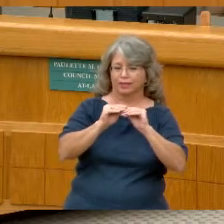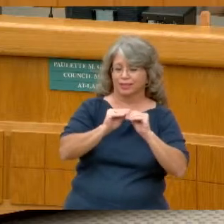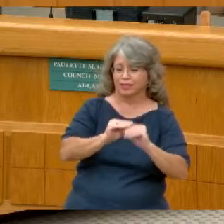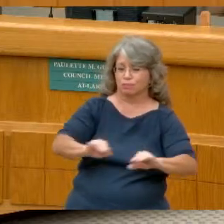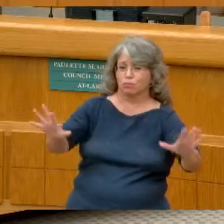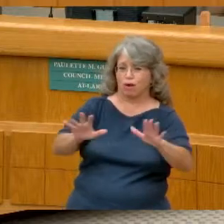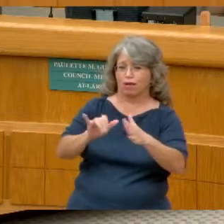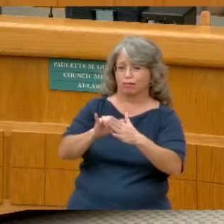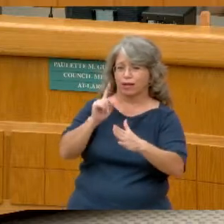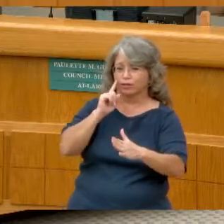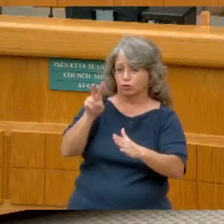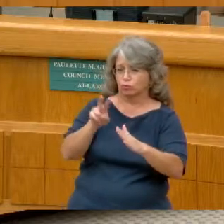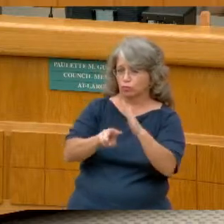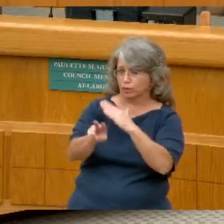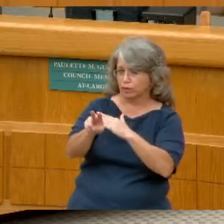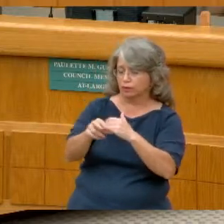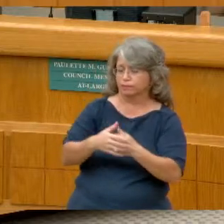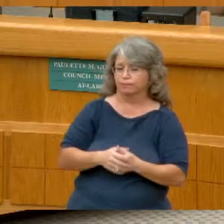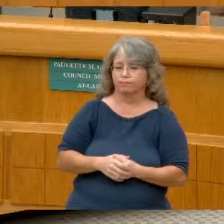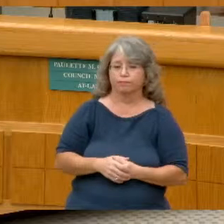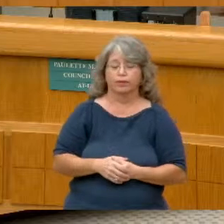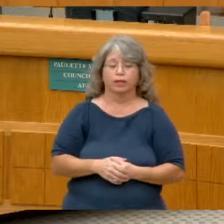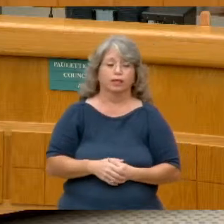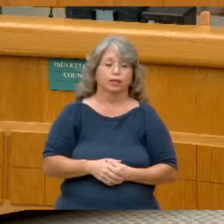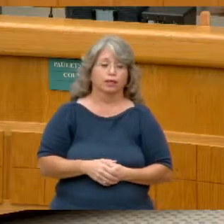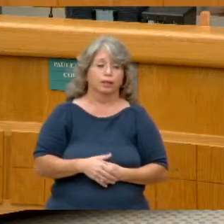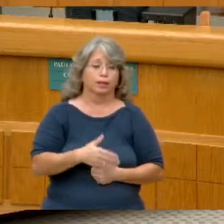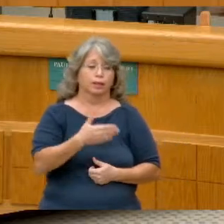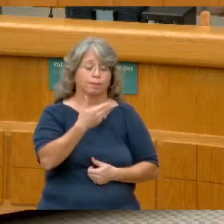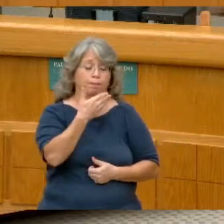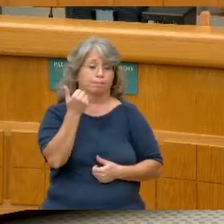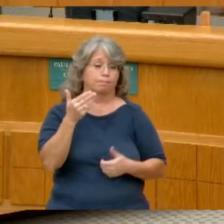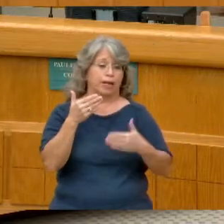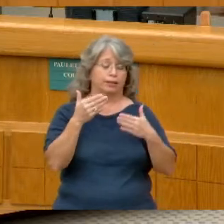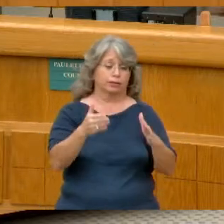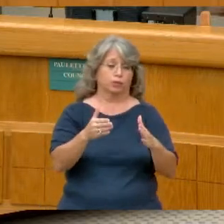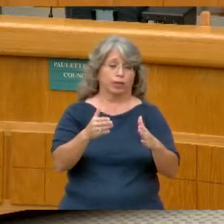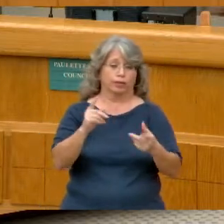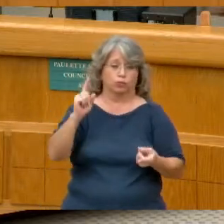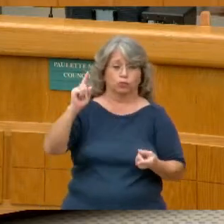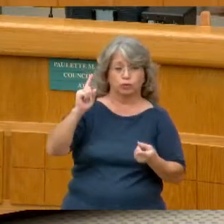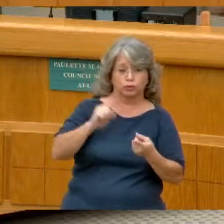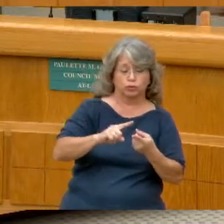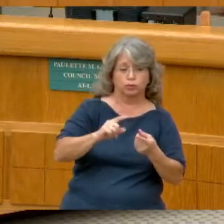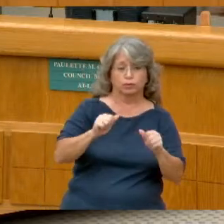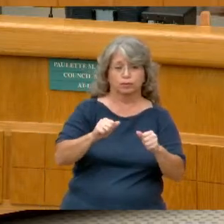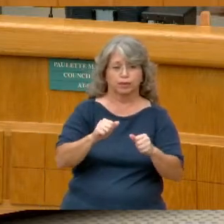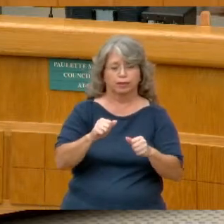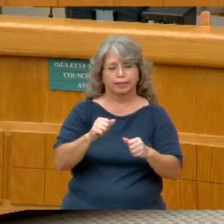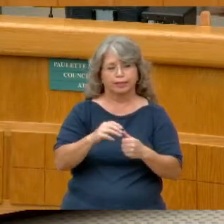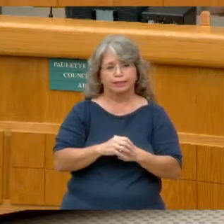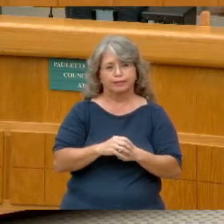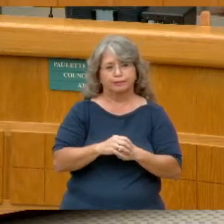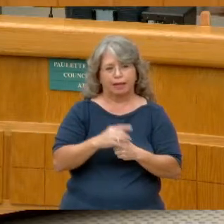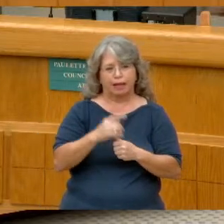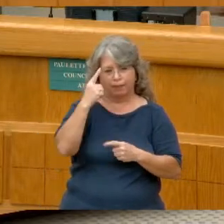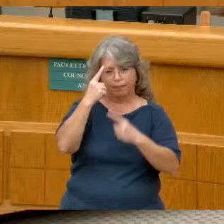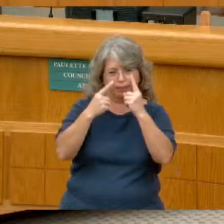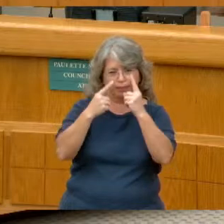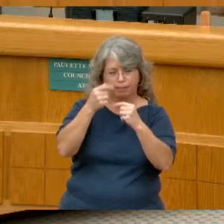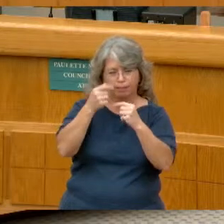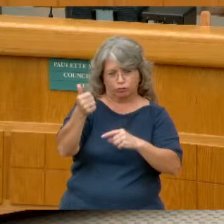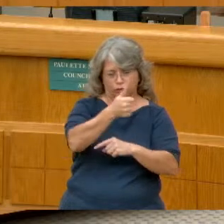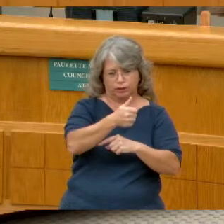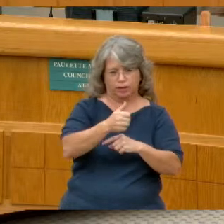The best way to minimize the predicted surge is to analyze, think about what you've been doing, what kind of risky behaviors have you